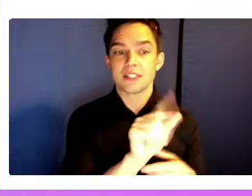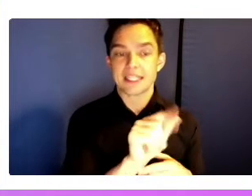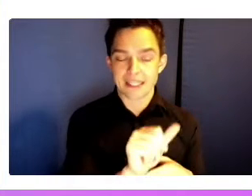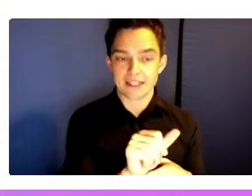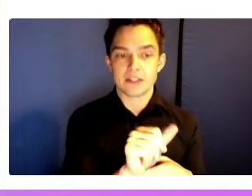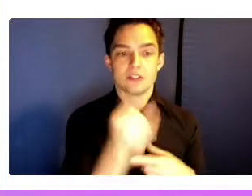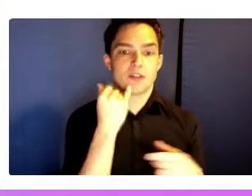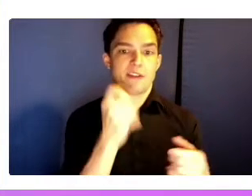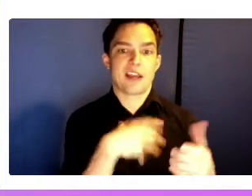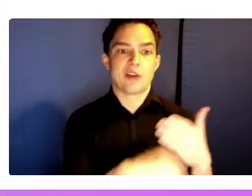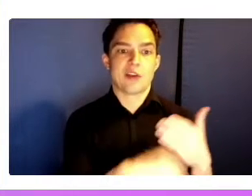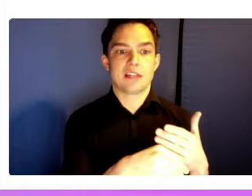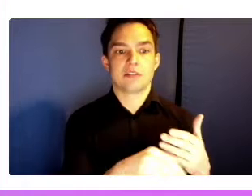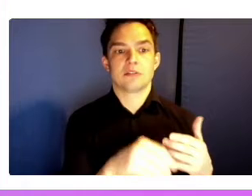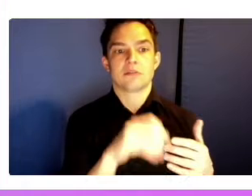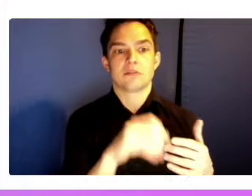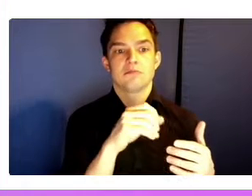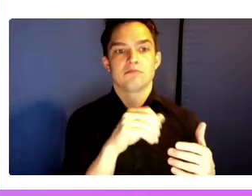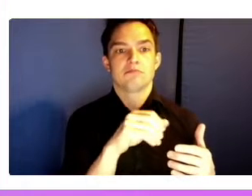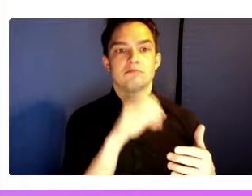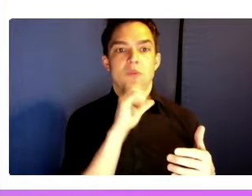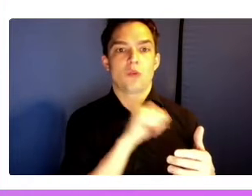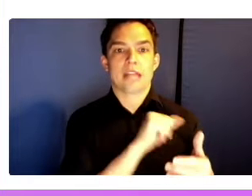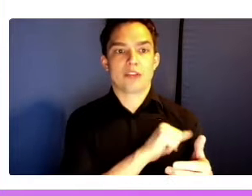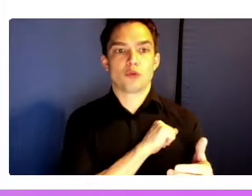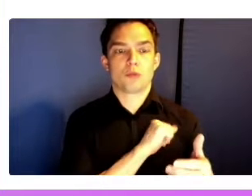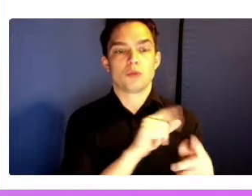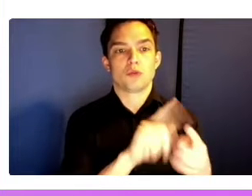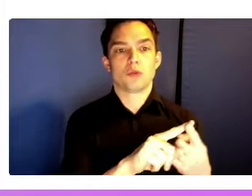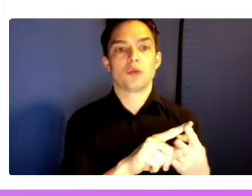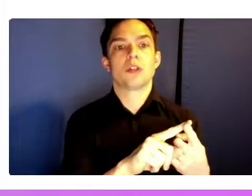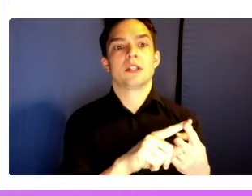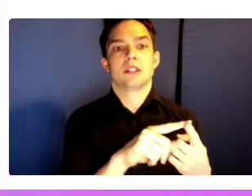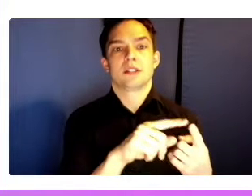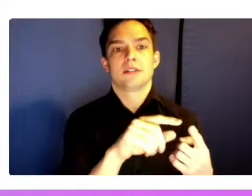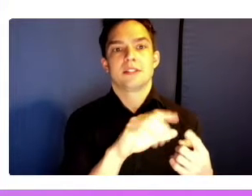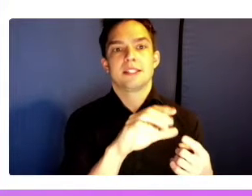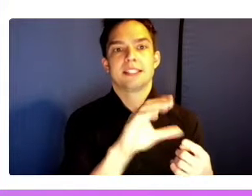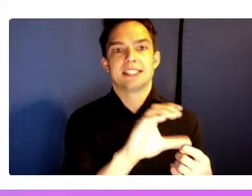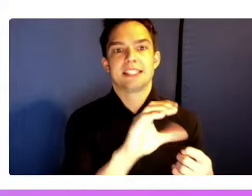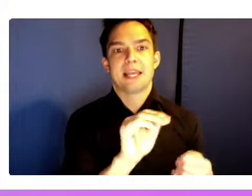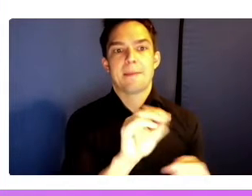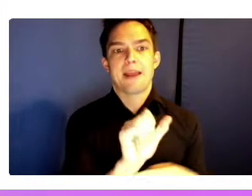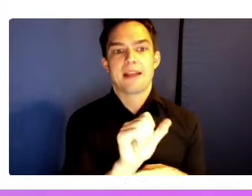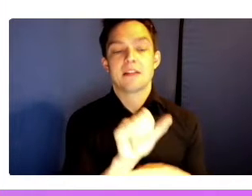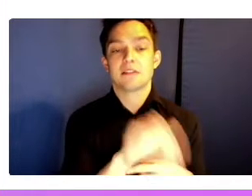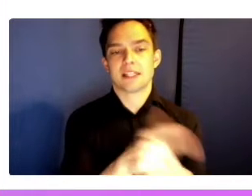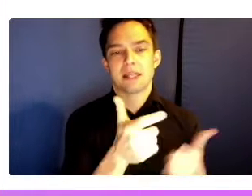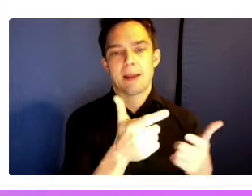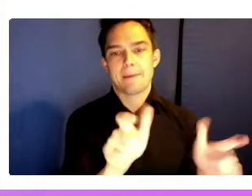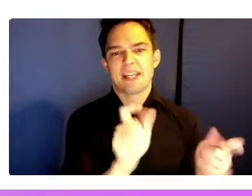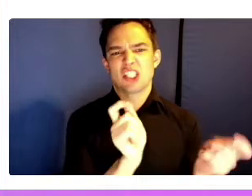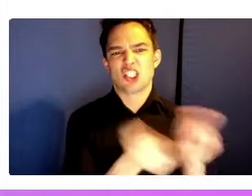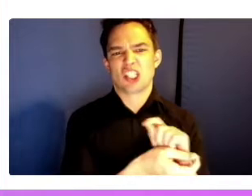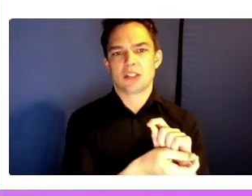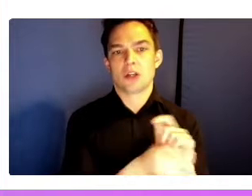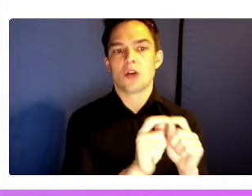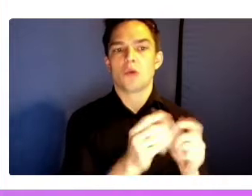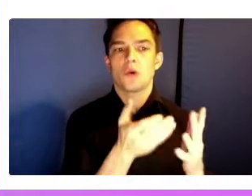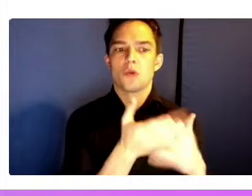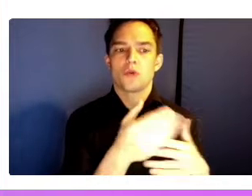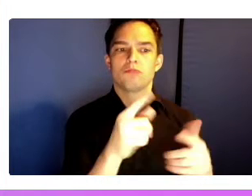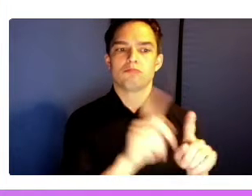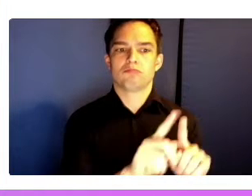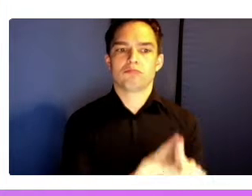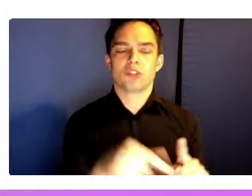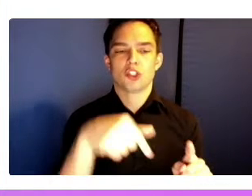to add an alt attribute to an image field in the CMS, that's a big change. And it's going to go through multiple rounds